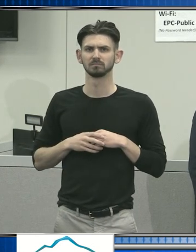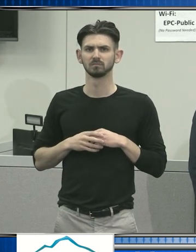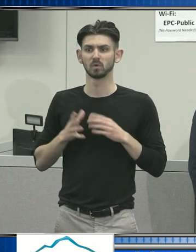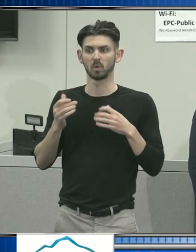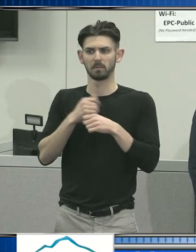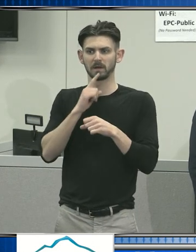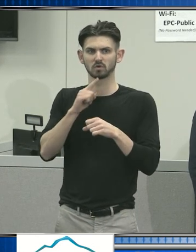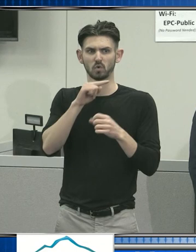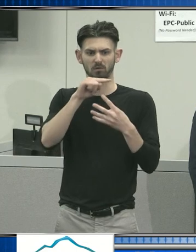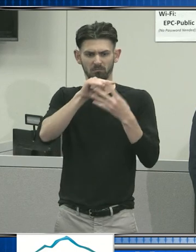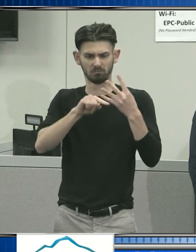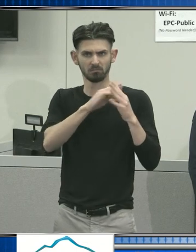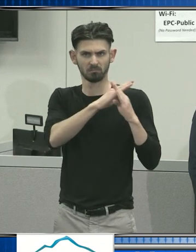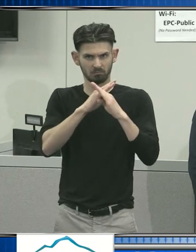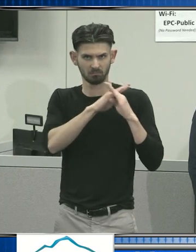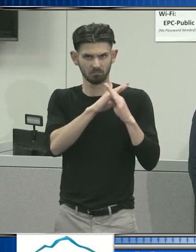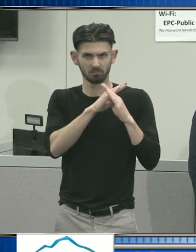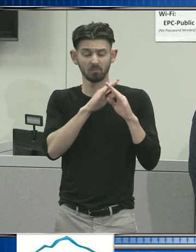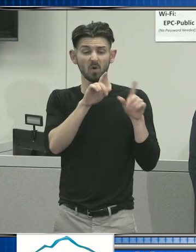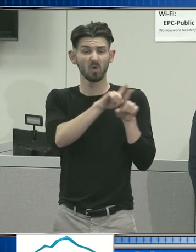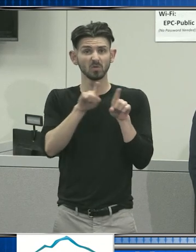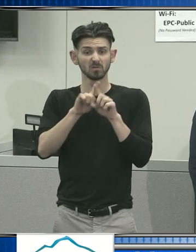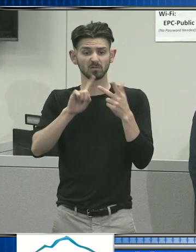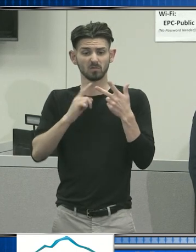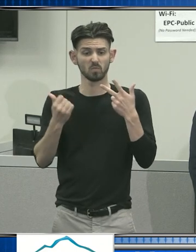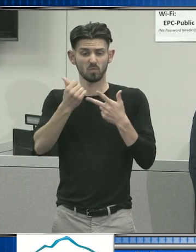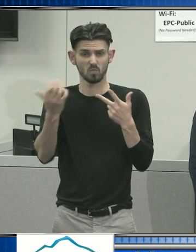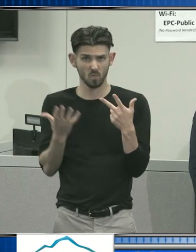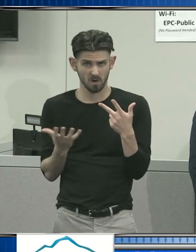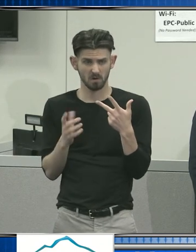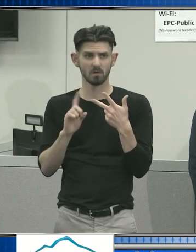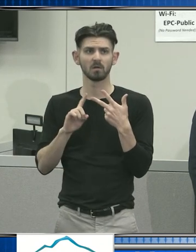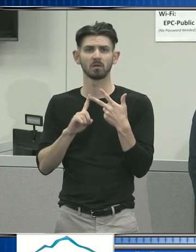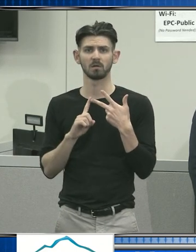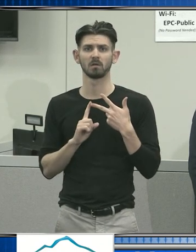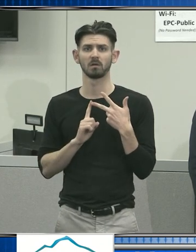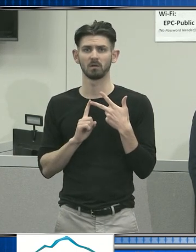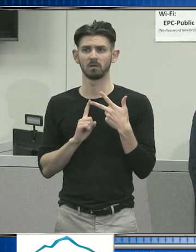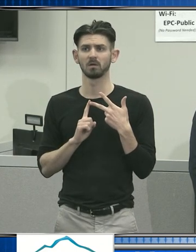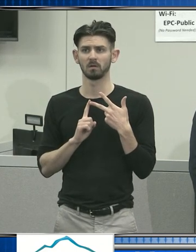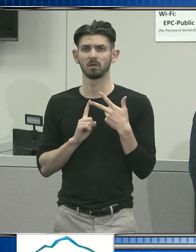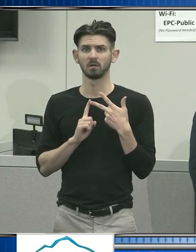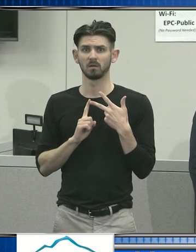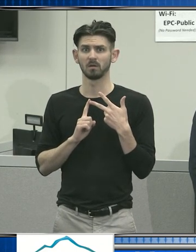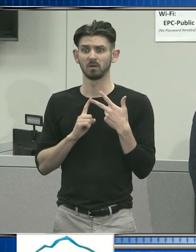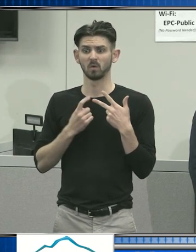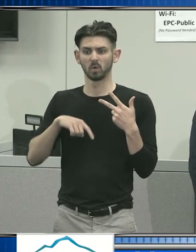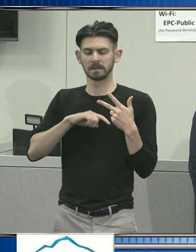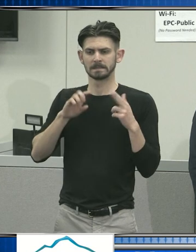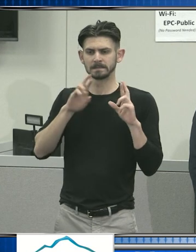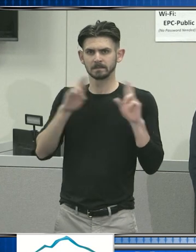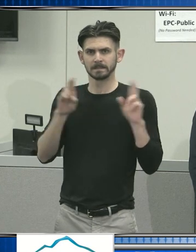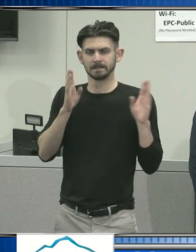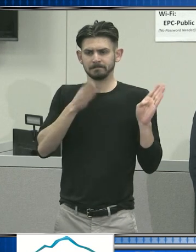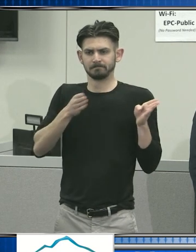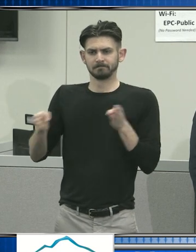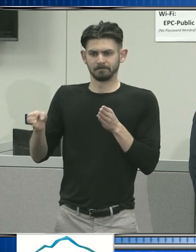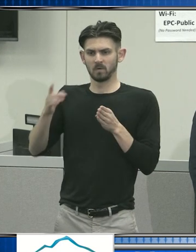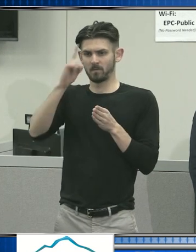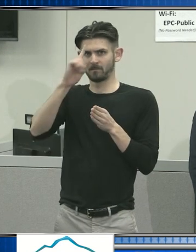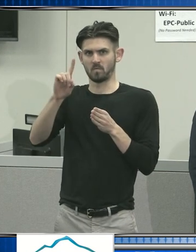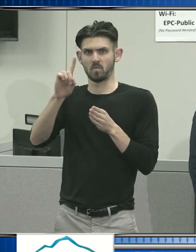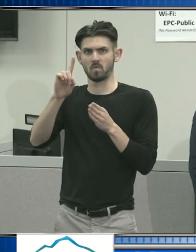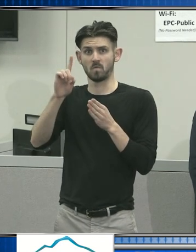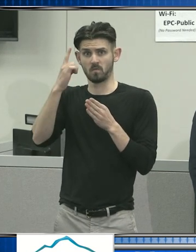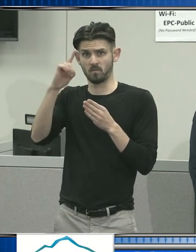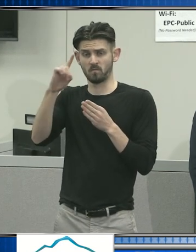safe. Third priority, of course, is to begin to prepare for the economic impact of this event. There's no